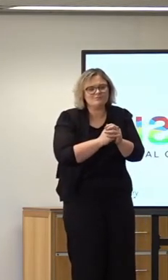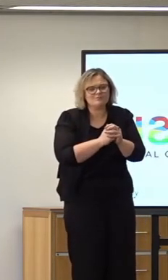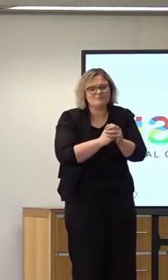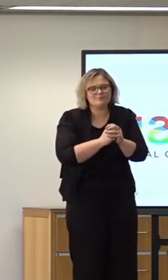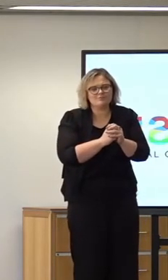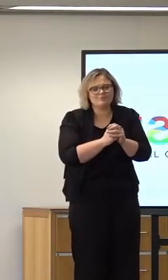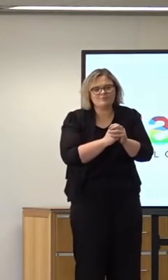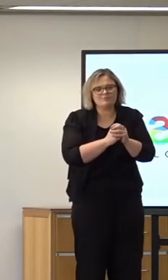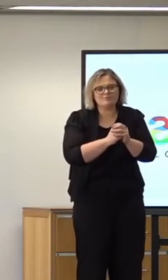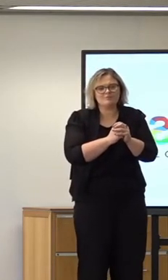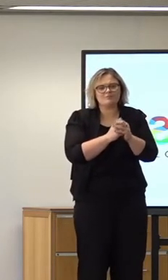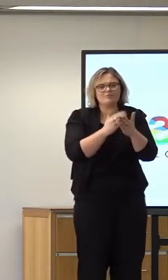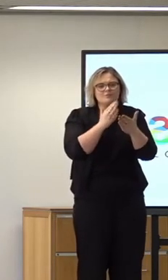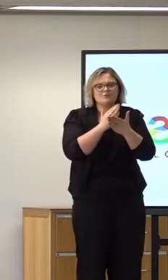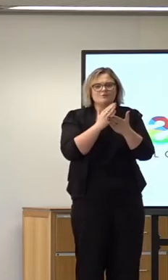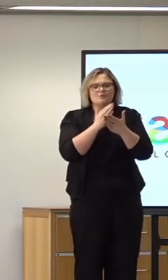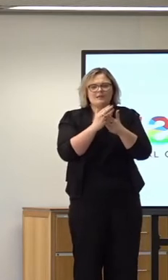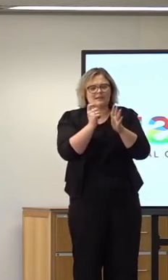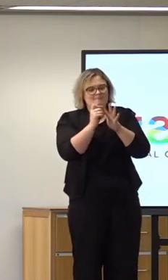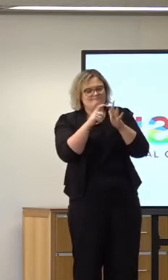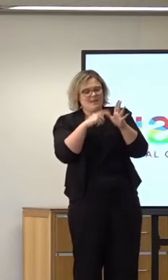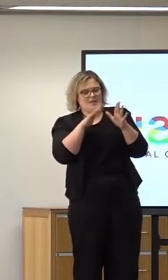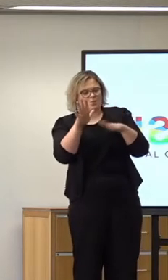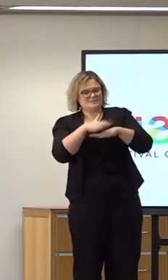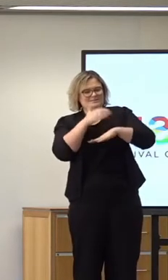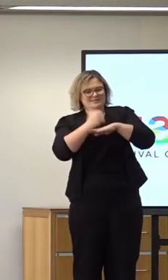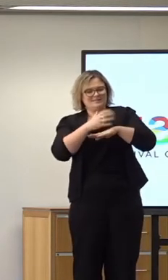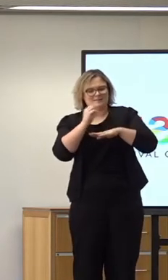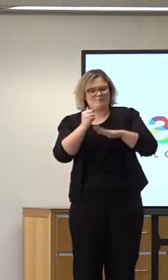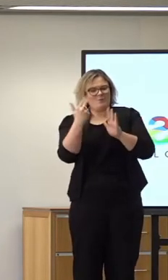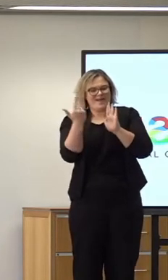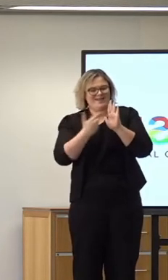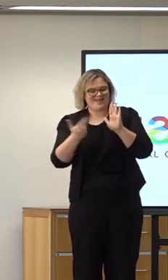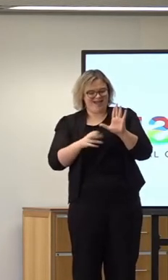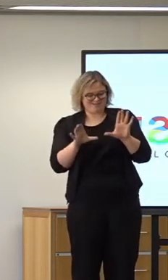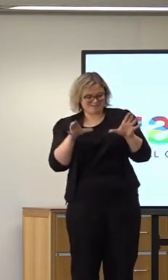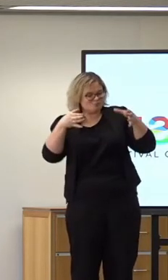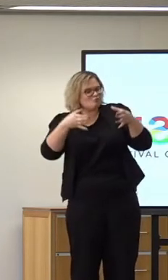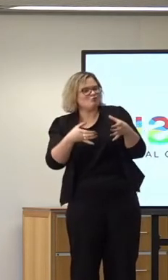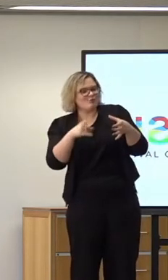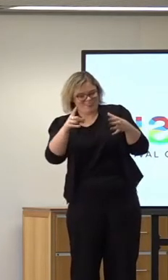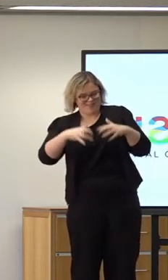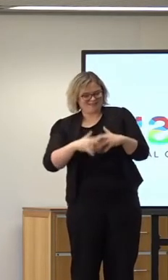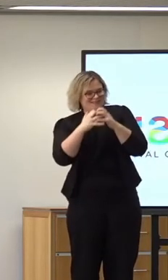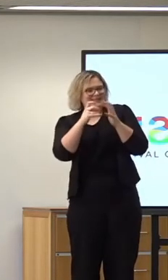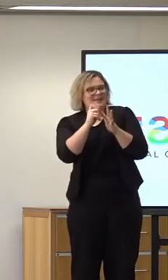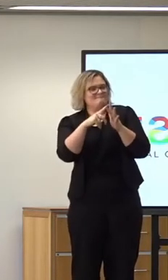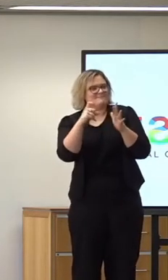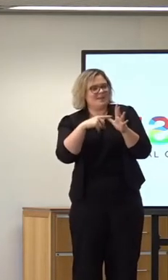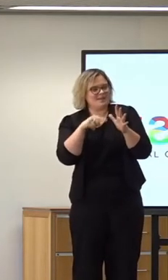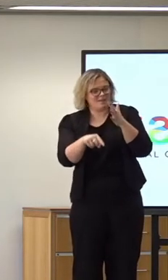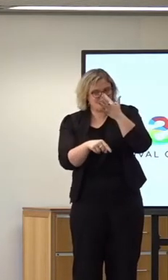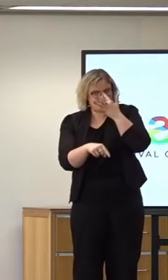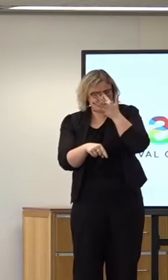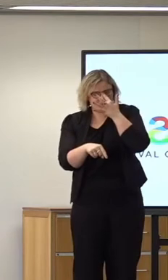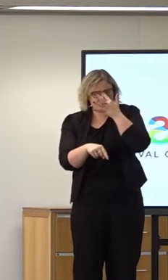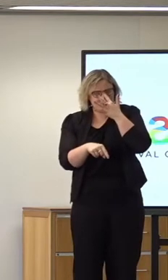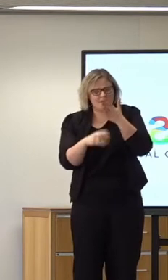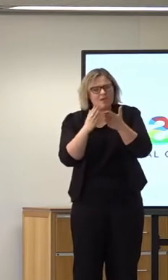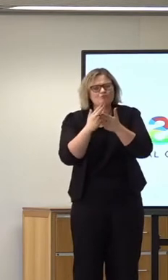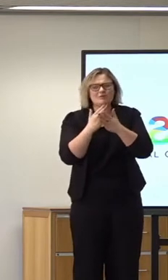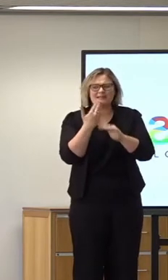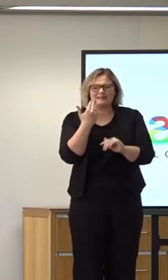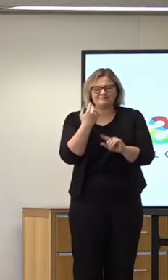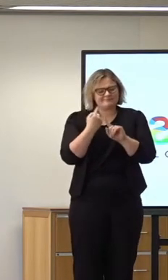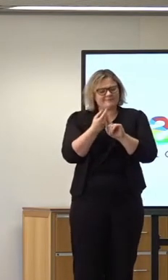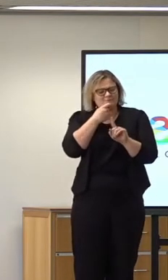was a group of artists that led to the creation of PICA from an organisation or an artist-run collective called Praxis. And look, PICA in recent years